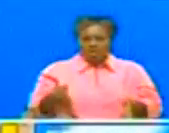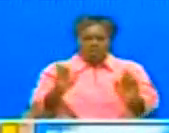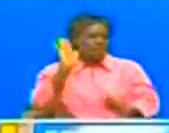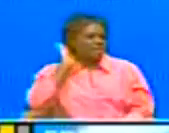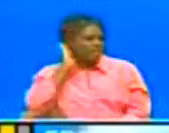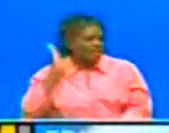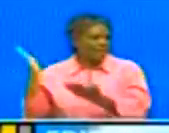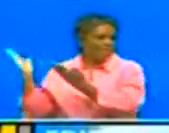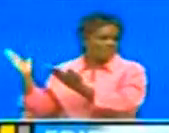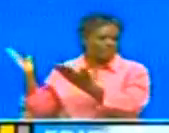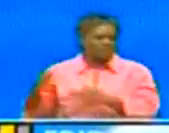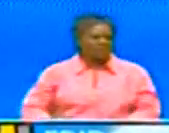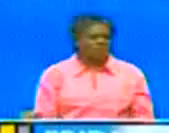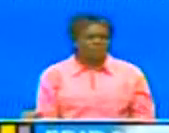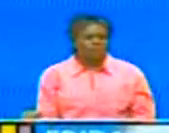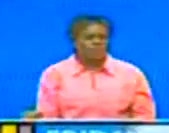this.